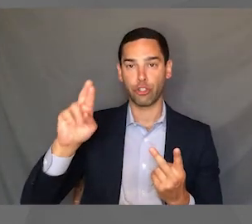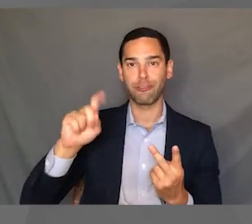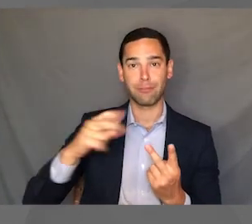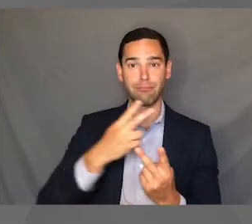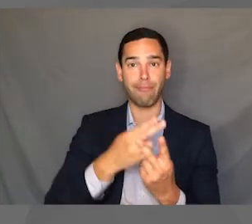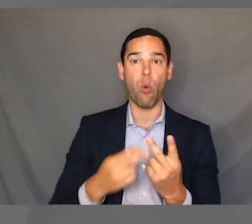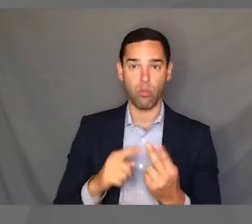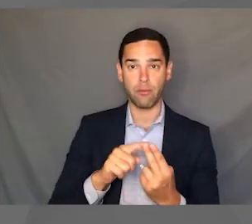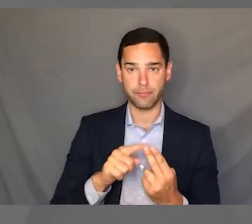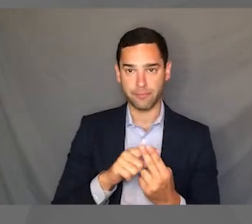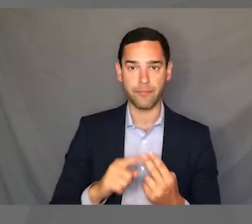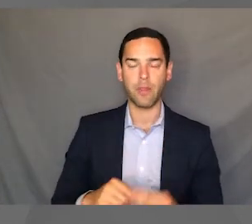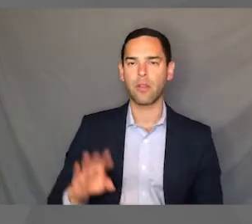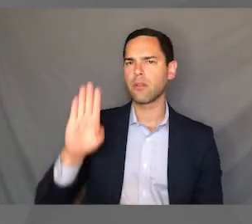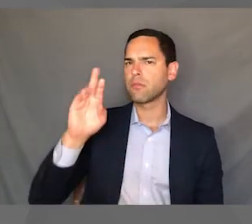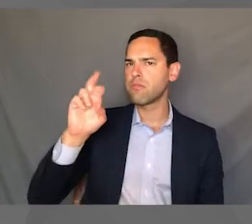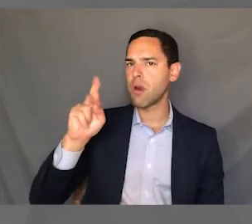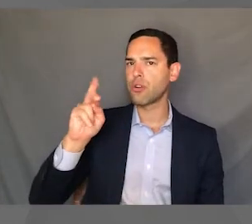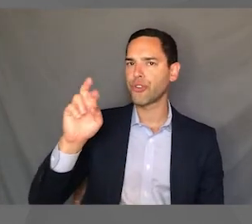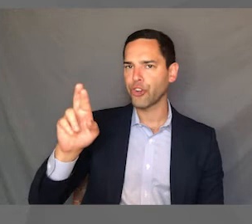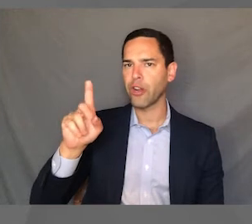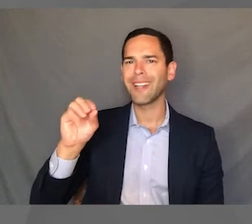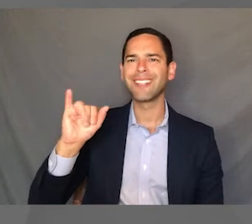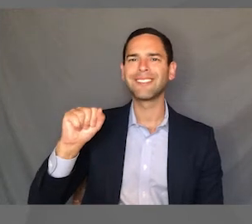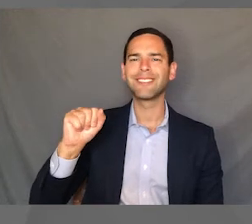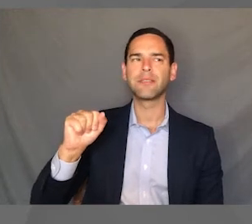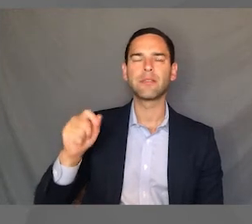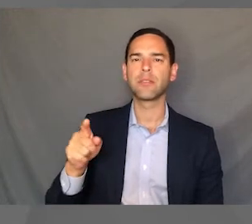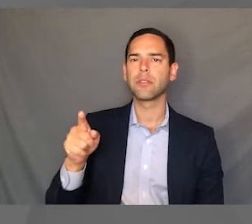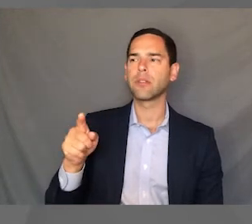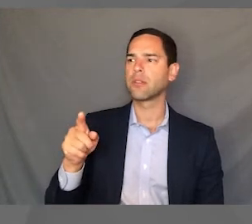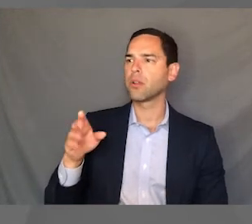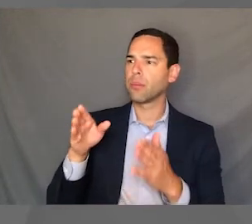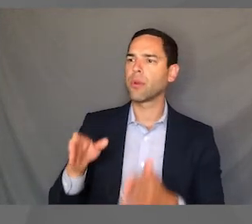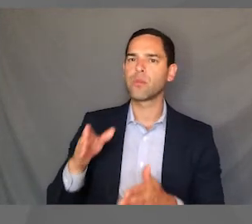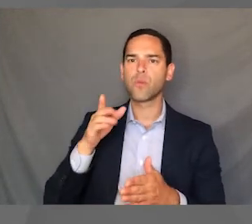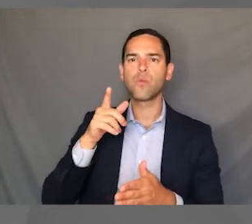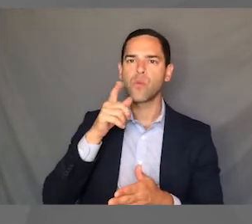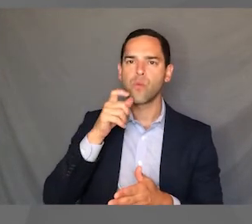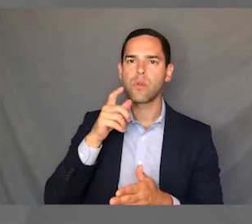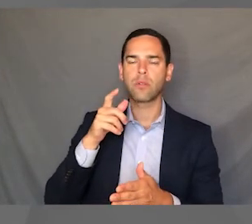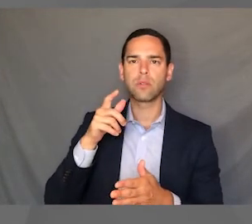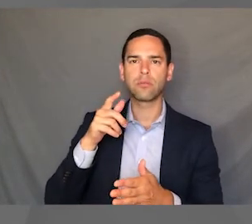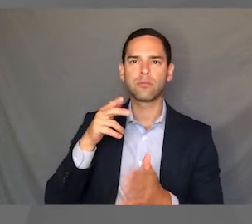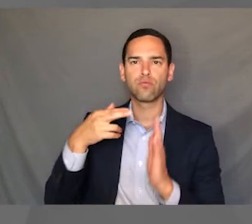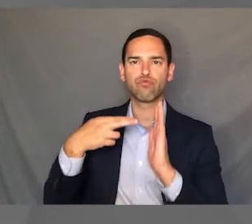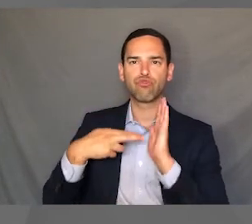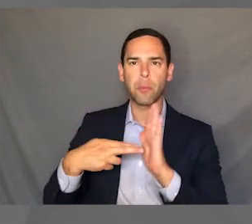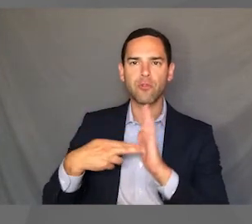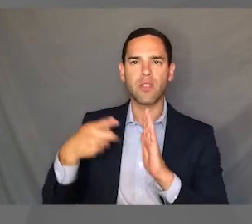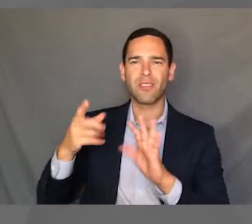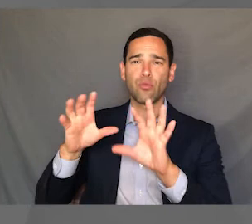typically represents the population that you serve, that represents the group that you want to make sure that you're more inclusive of, but